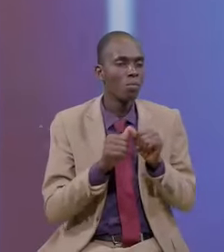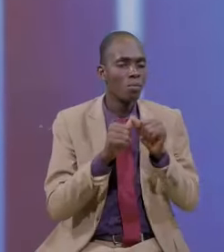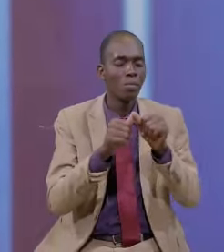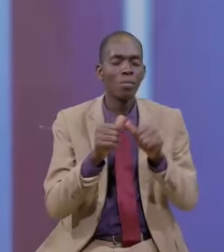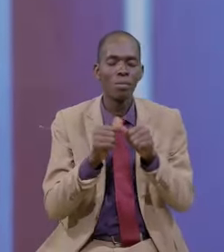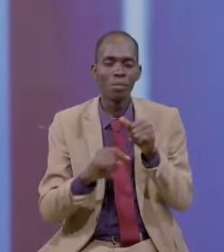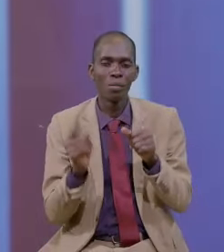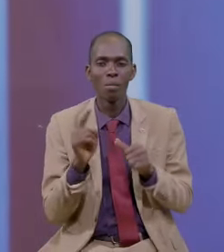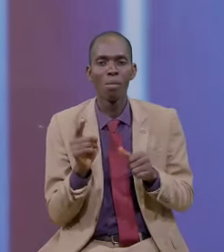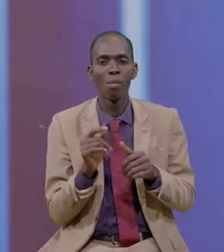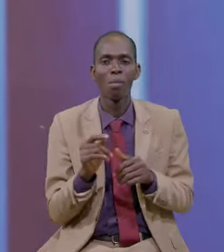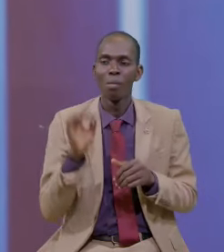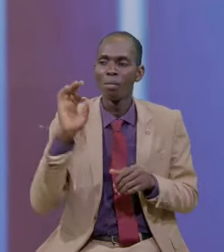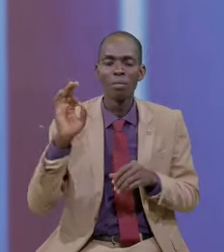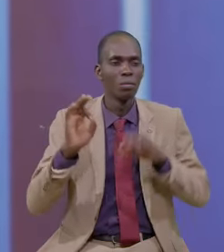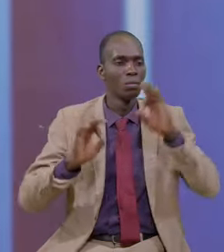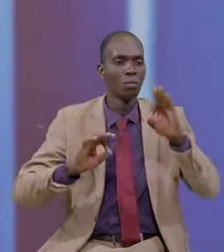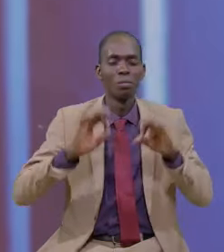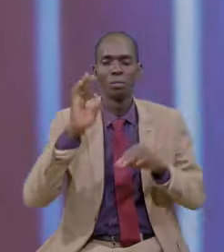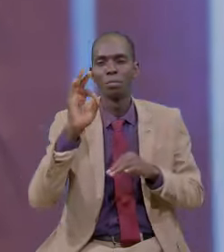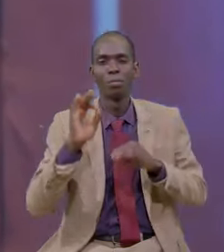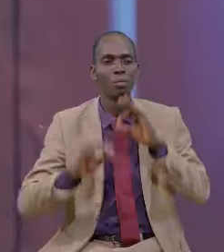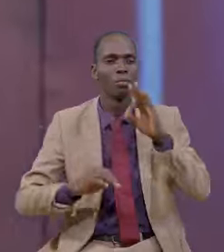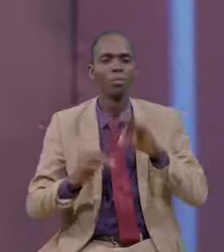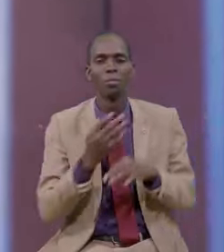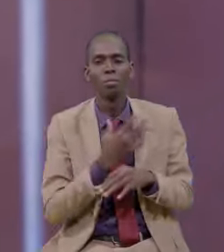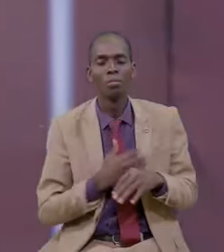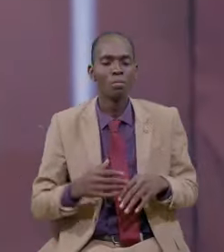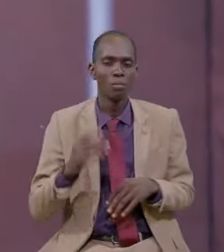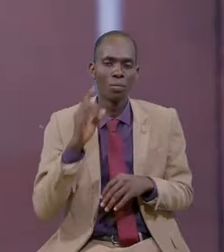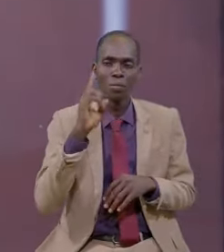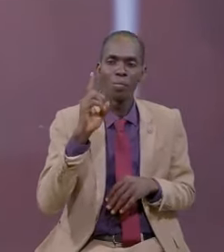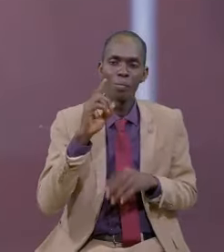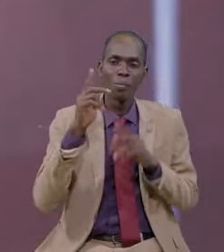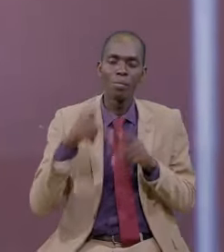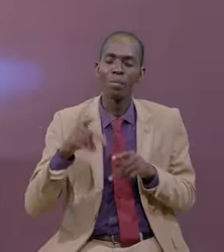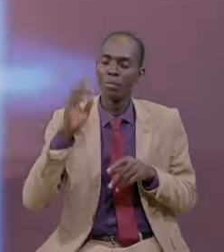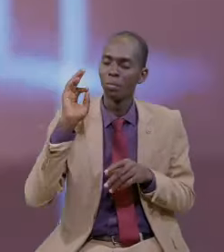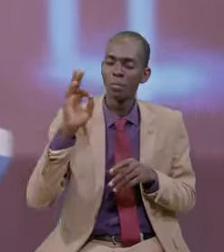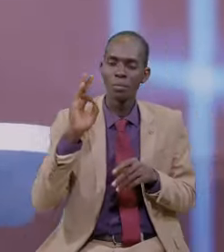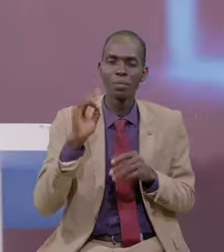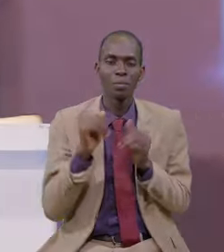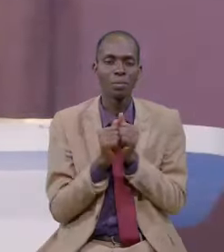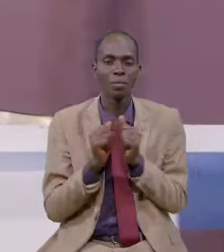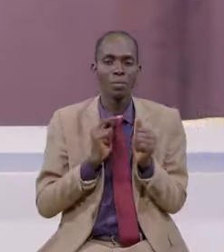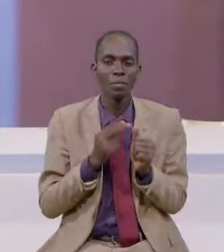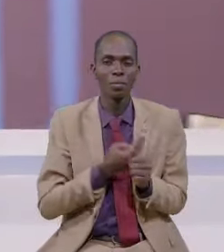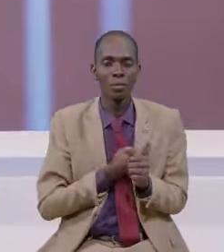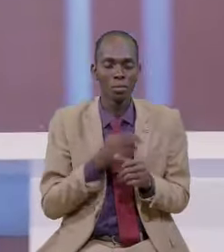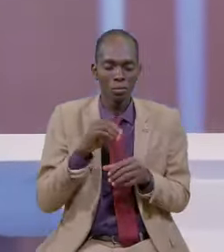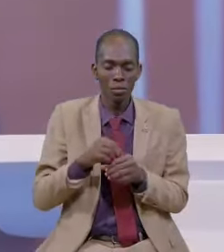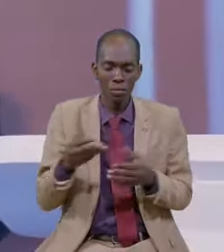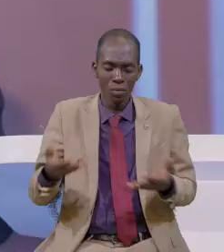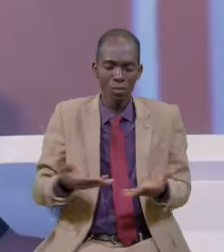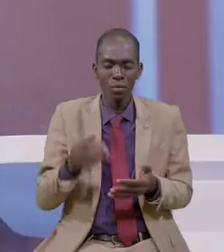that, preaching. And there was somebody preaching with us. And he, in Nigeria here,